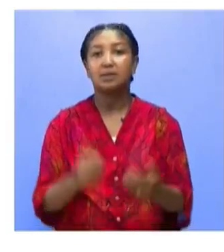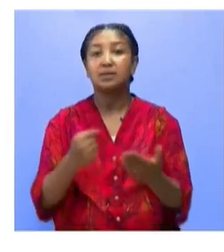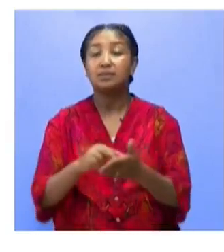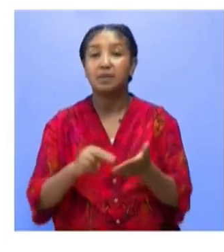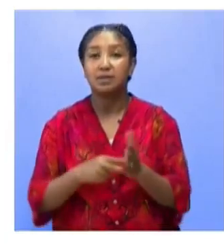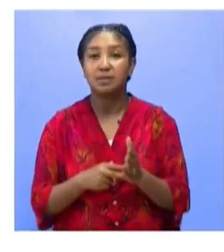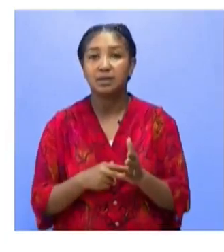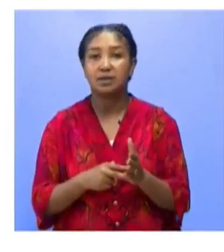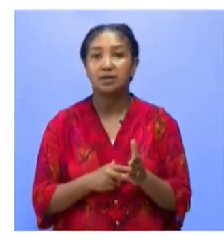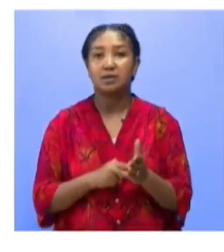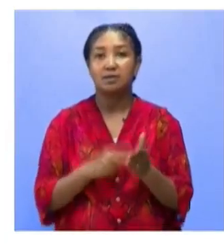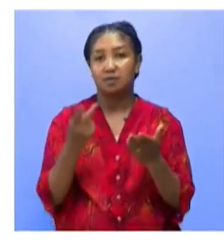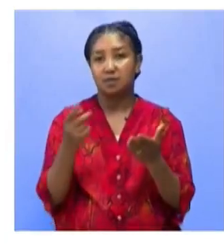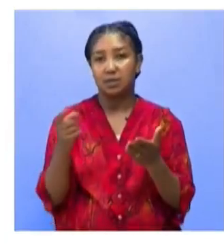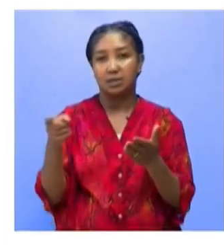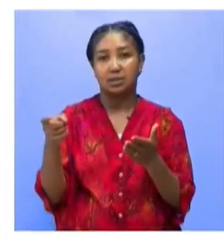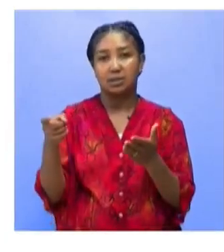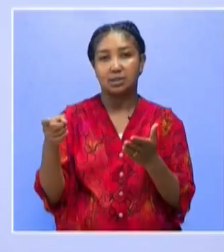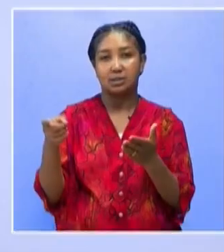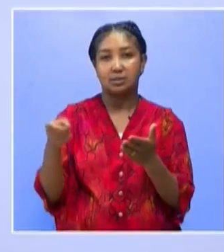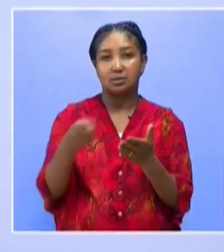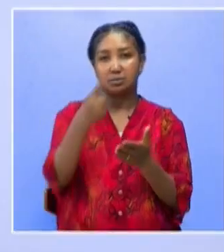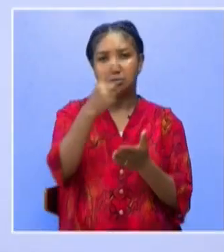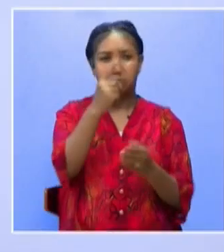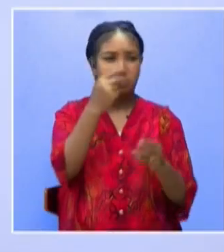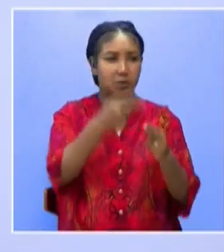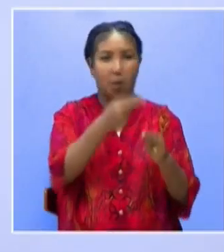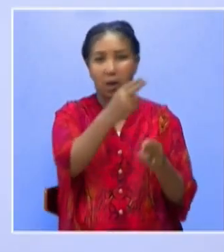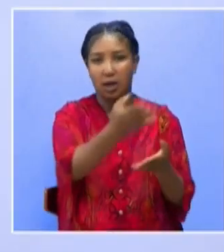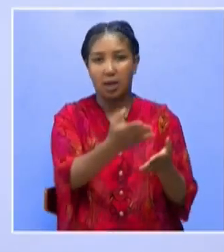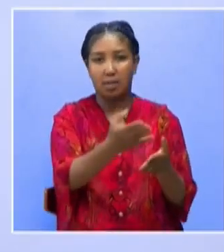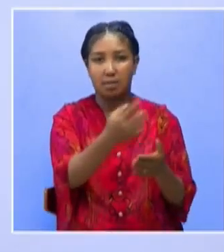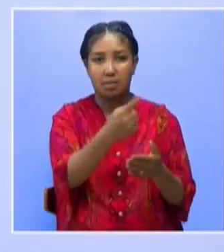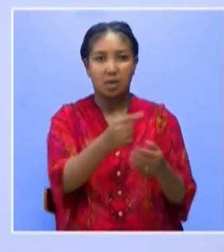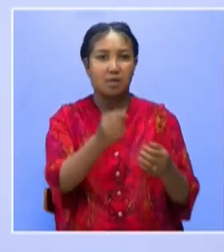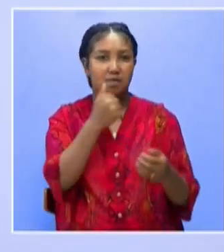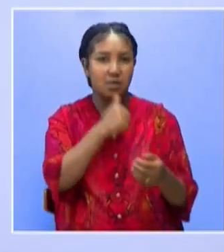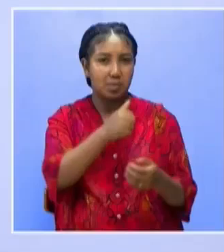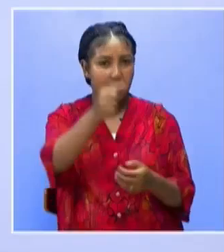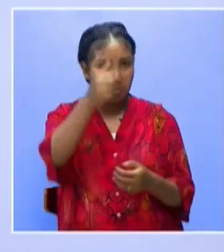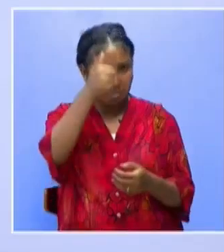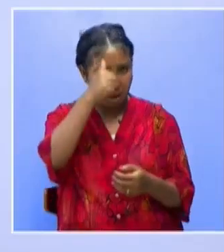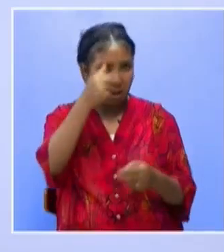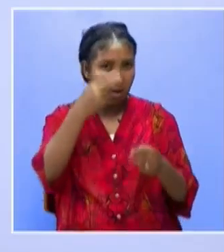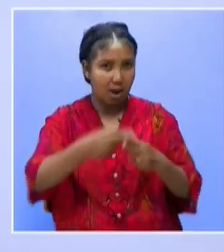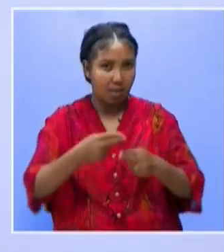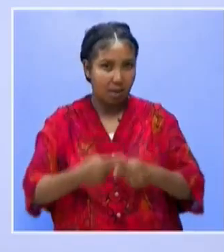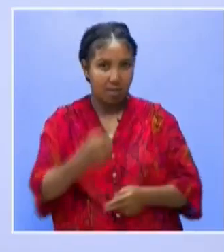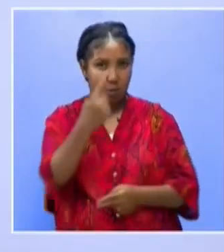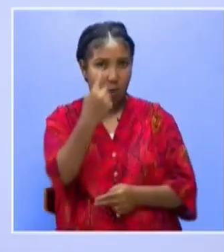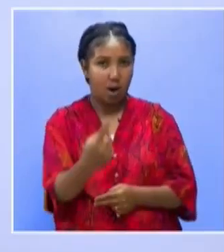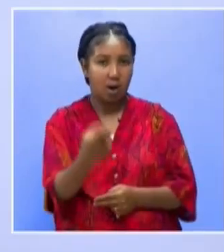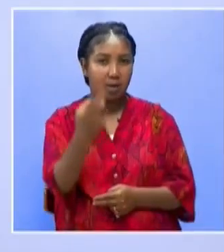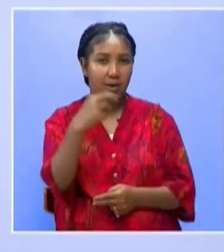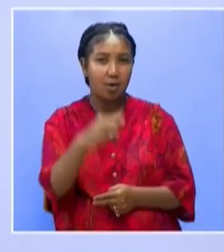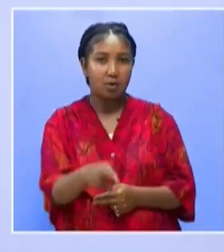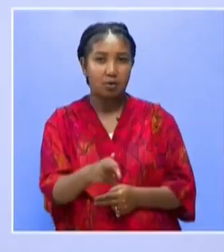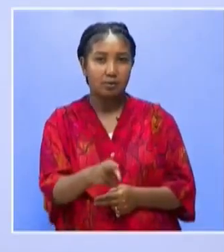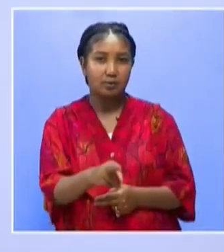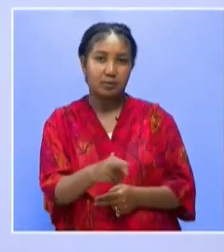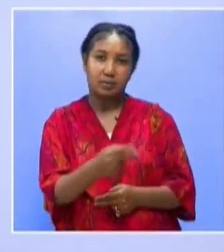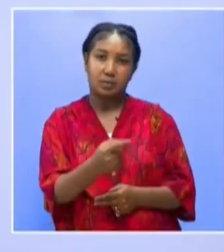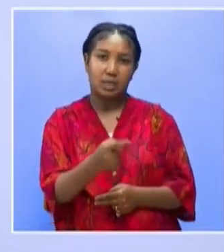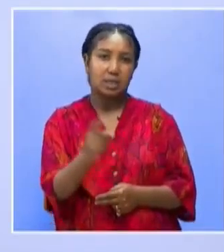means if it is some one name, it can be female or male, or maybe if it